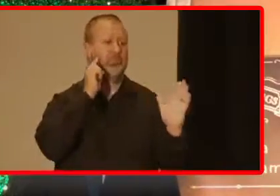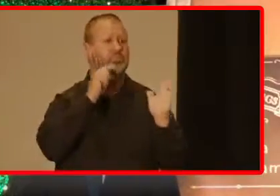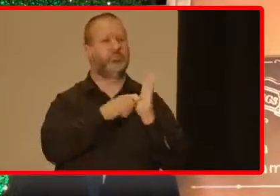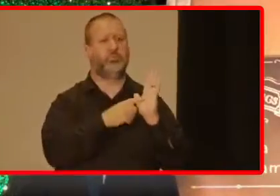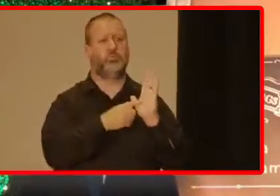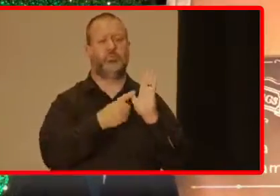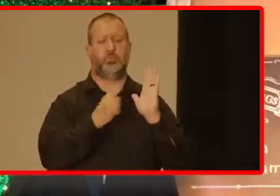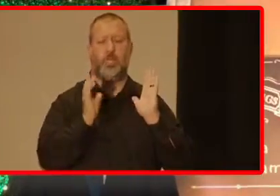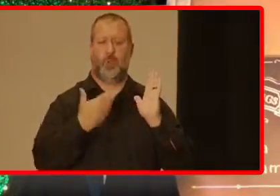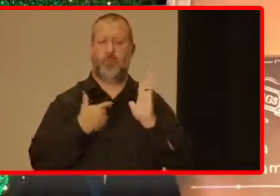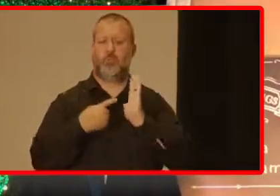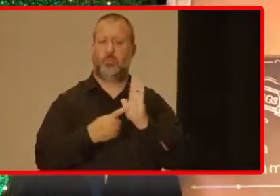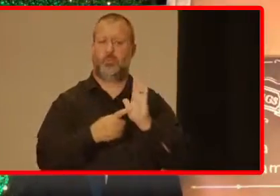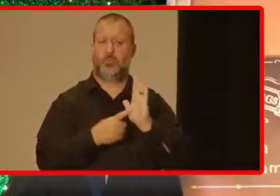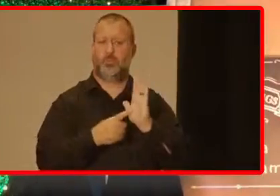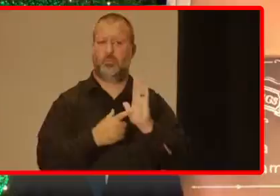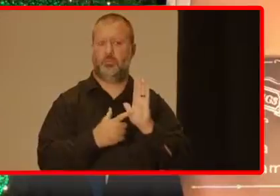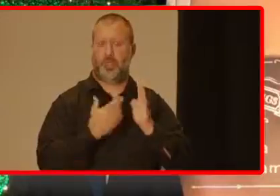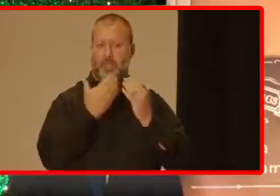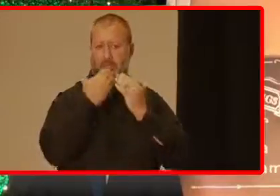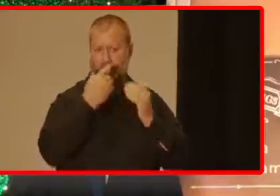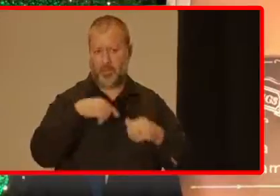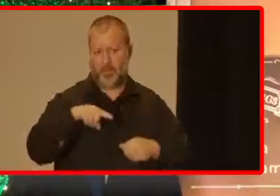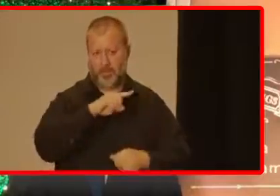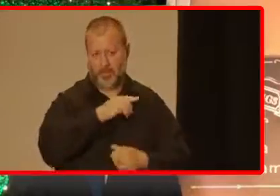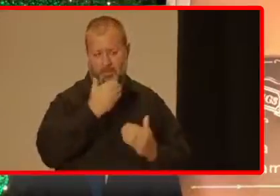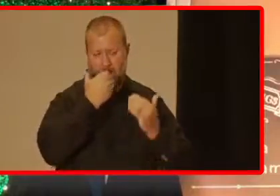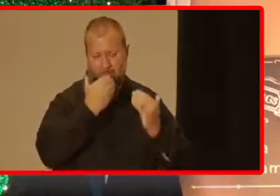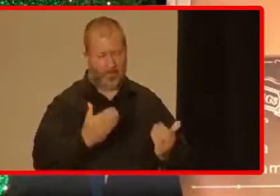special way of saying thank you to them.